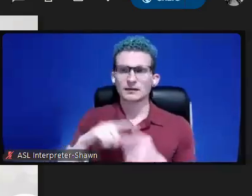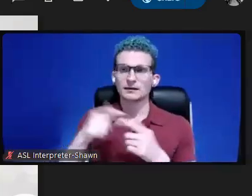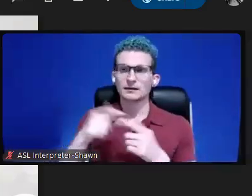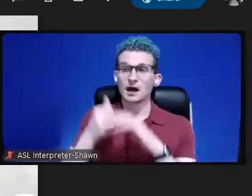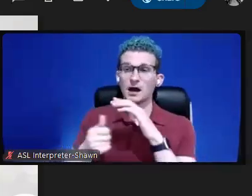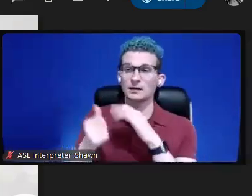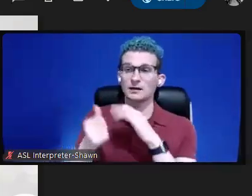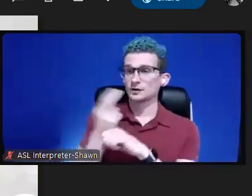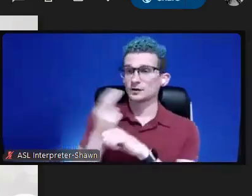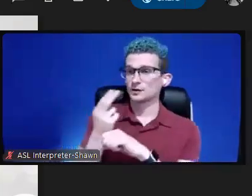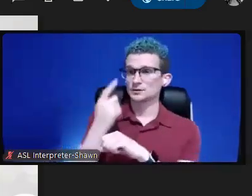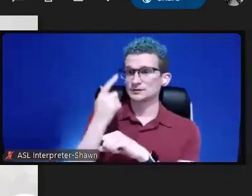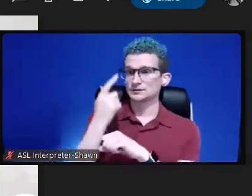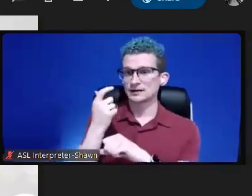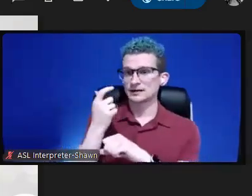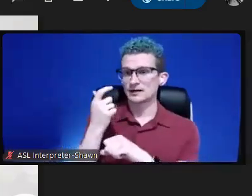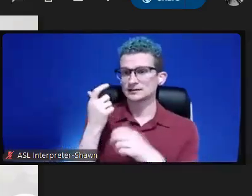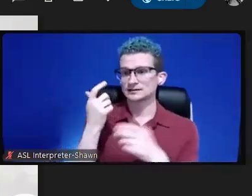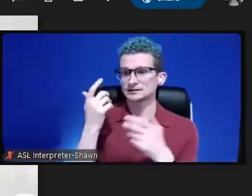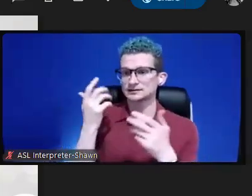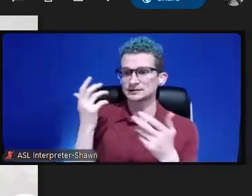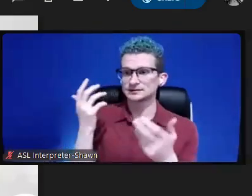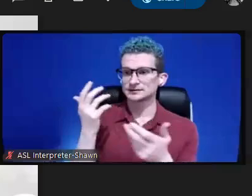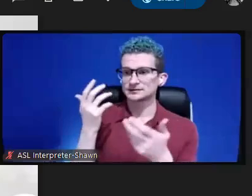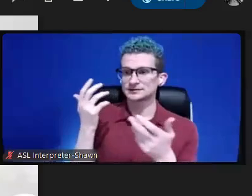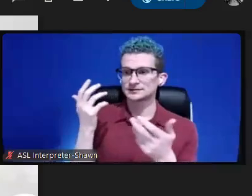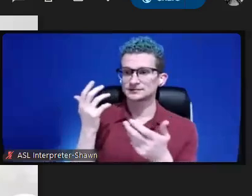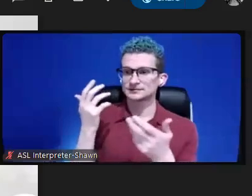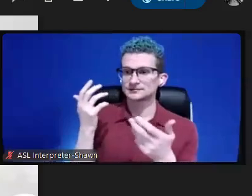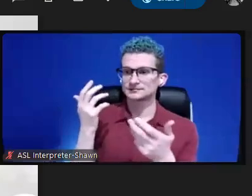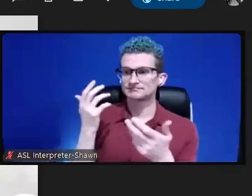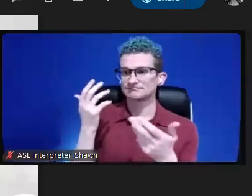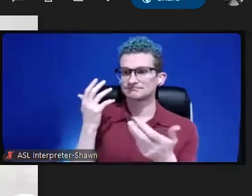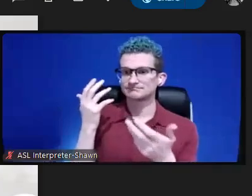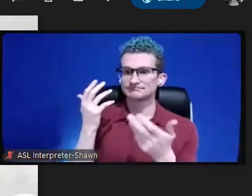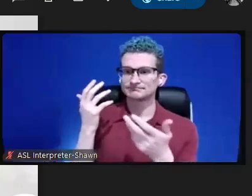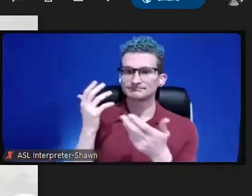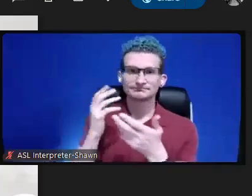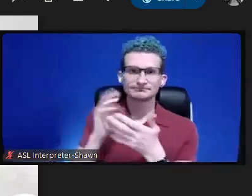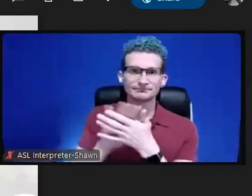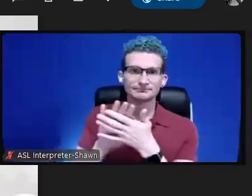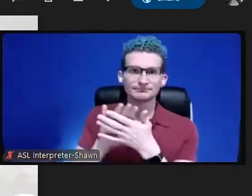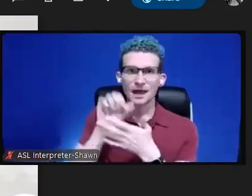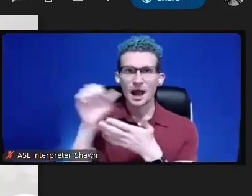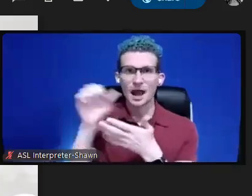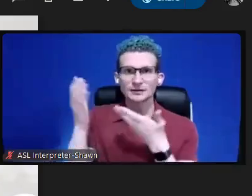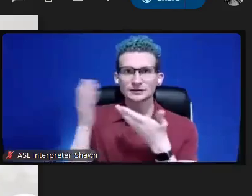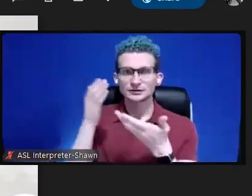the underused, with concerning the underused, because they don't serve Medicaid kids.